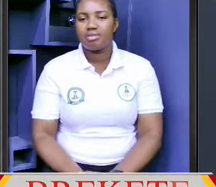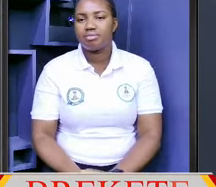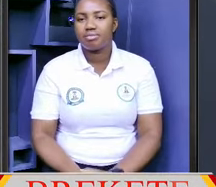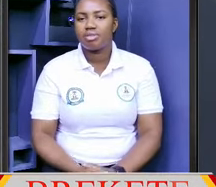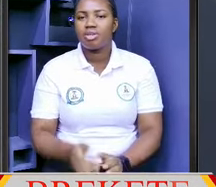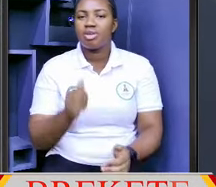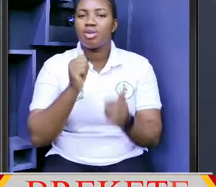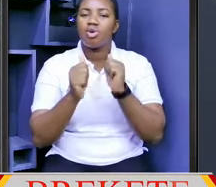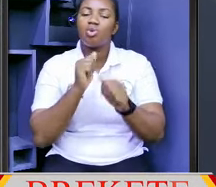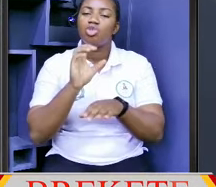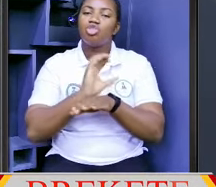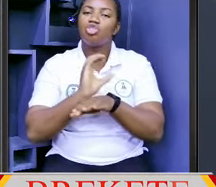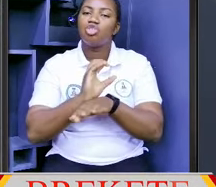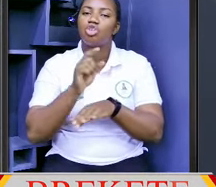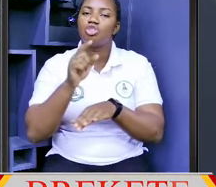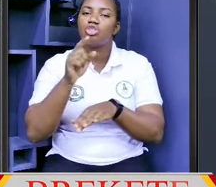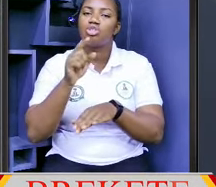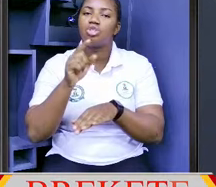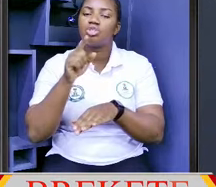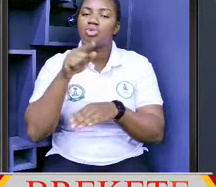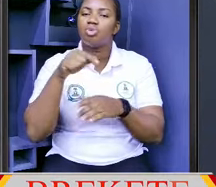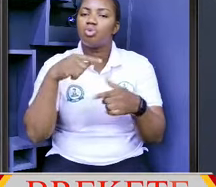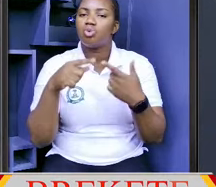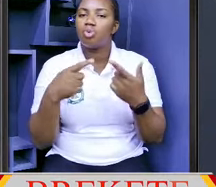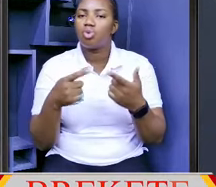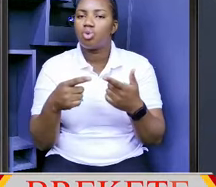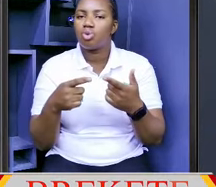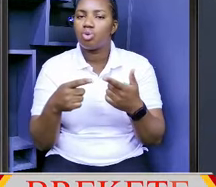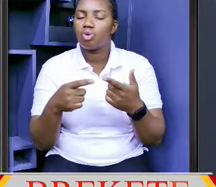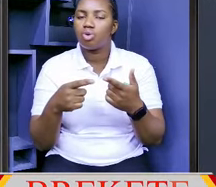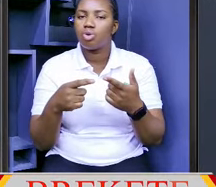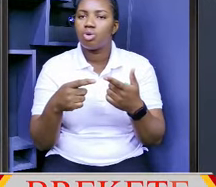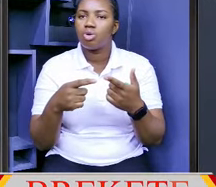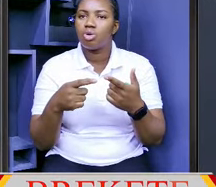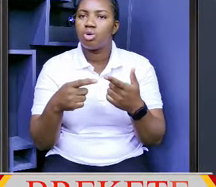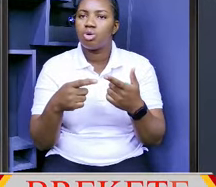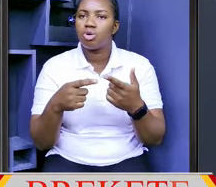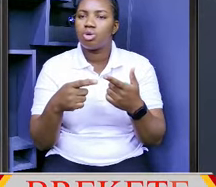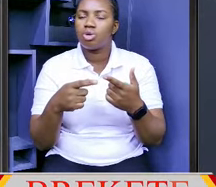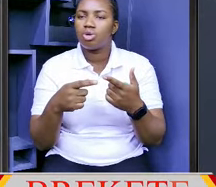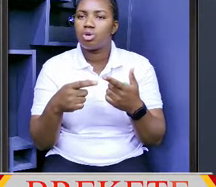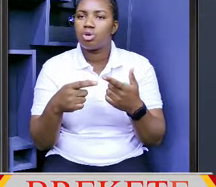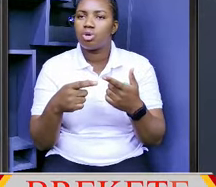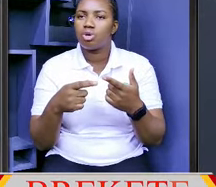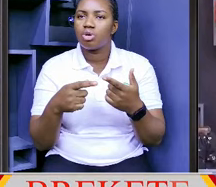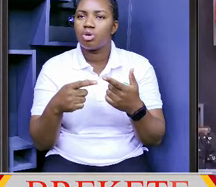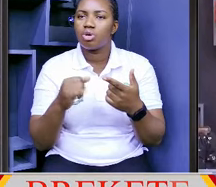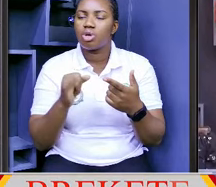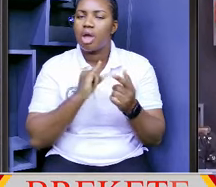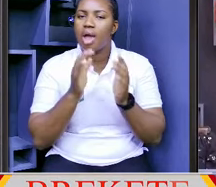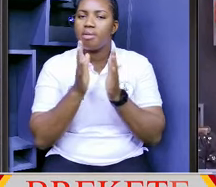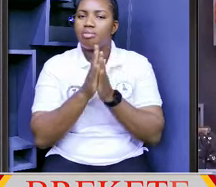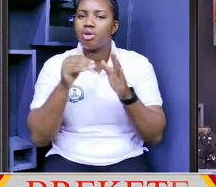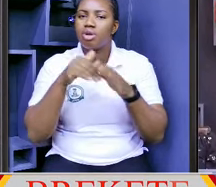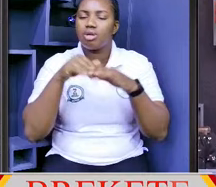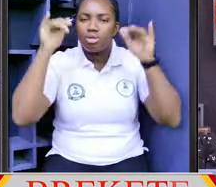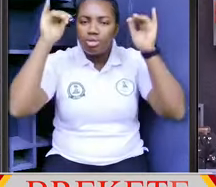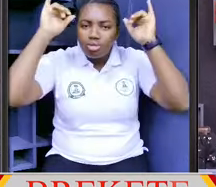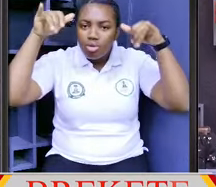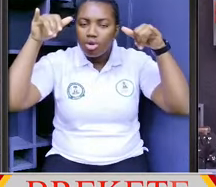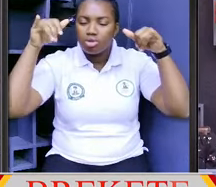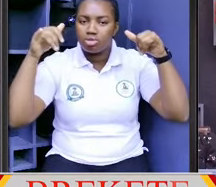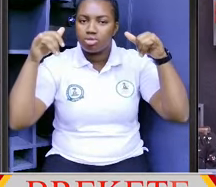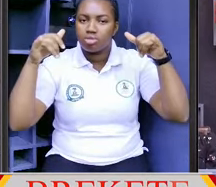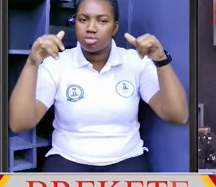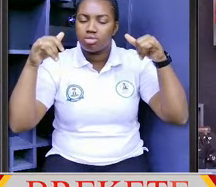Which church you dey go? I mean, which mosque you dey pray? I pray in mosque. Which mosque?